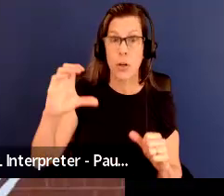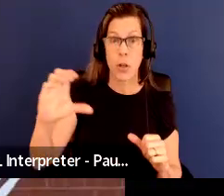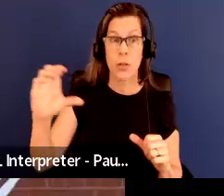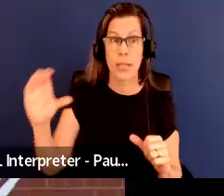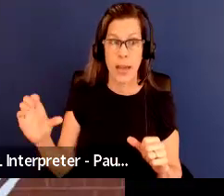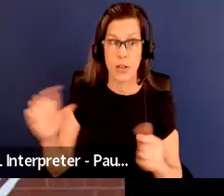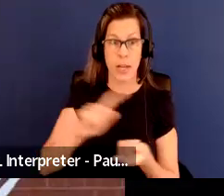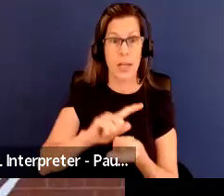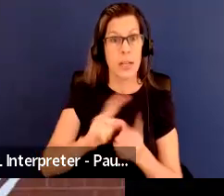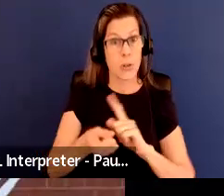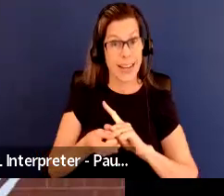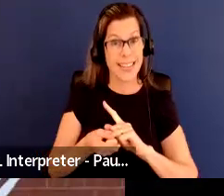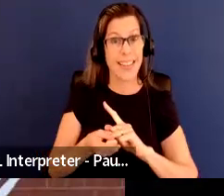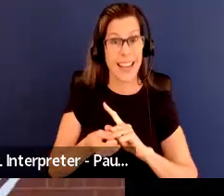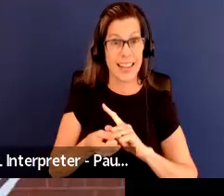and translate.